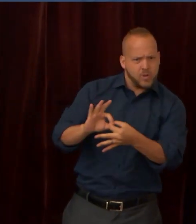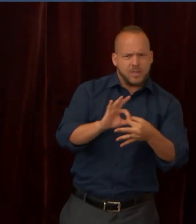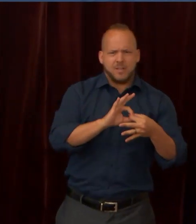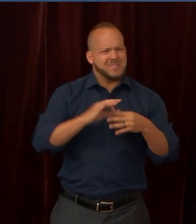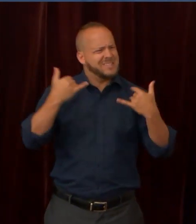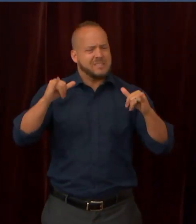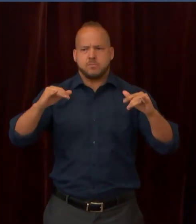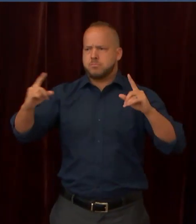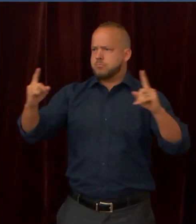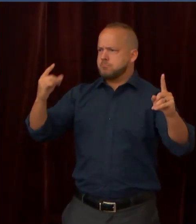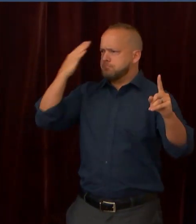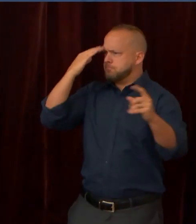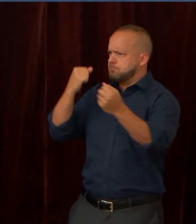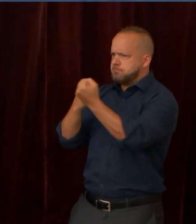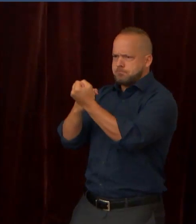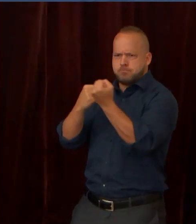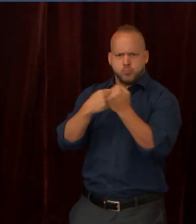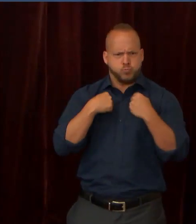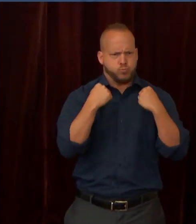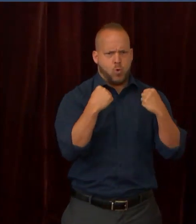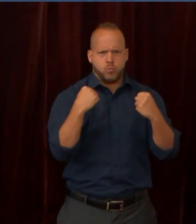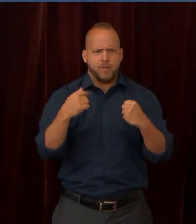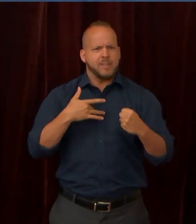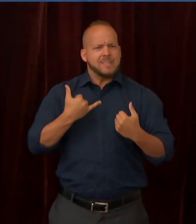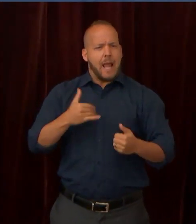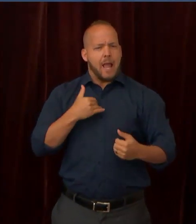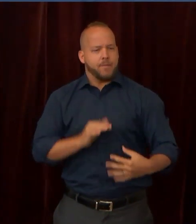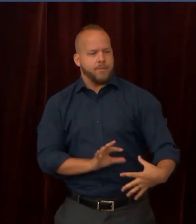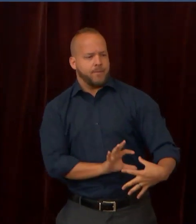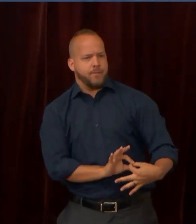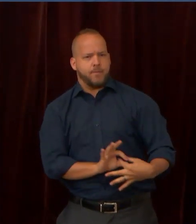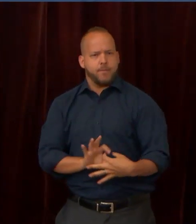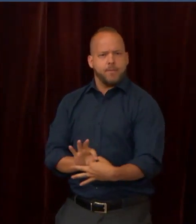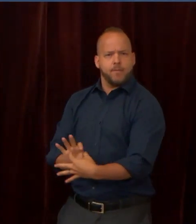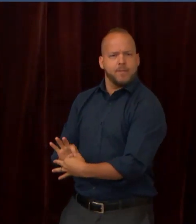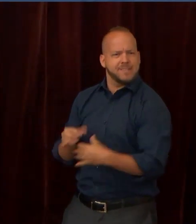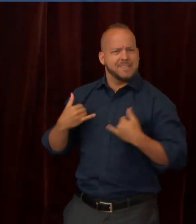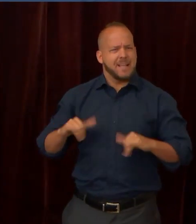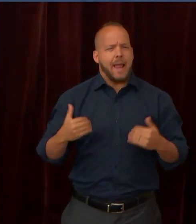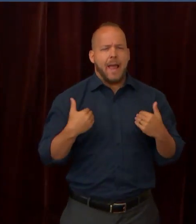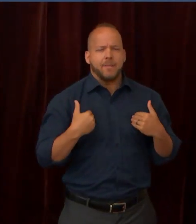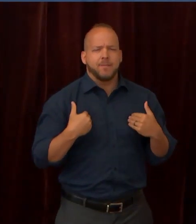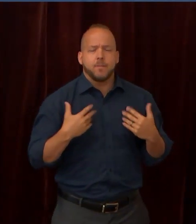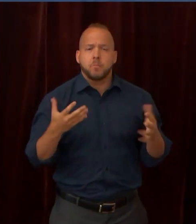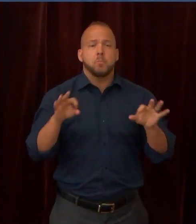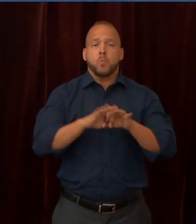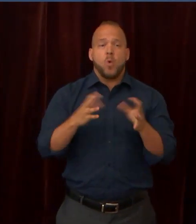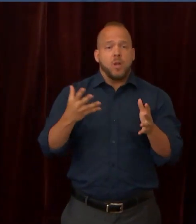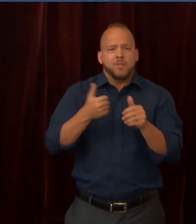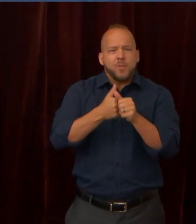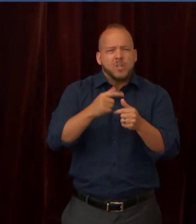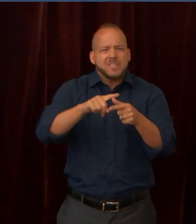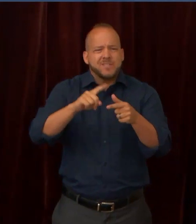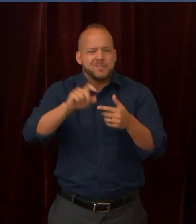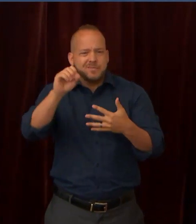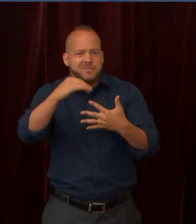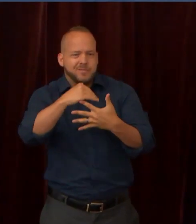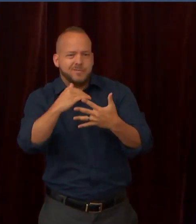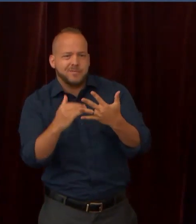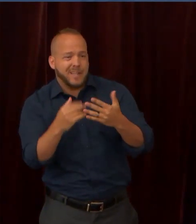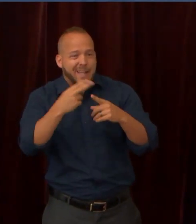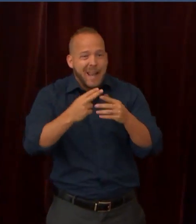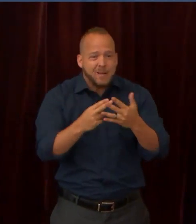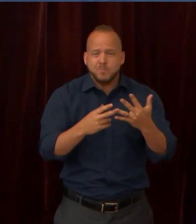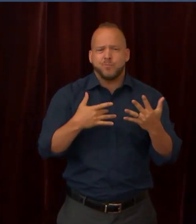entire team, those I interacted with, Rochelle Davis, Dante Payne, and I'm sure so many others who invested so much effort towards enabling a safe reopening of spiritual